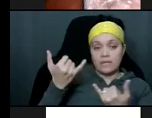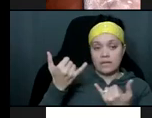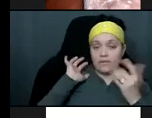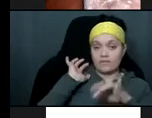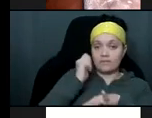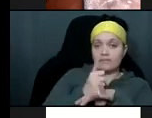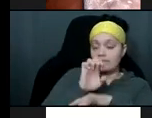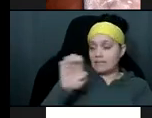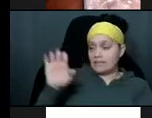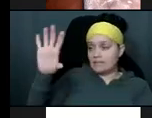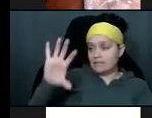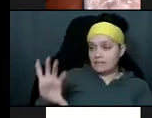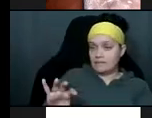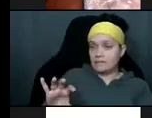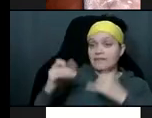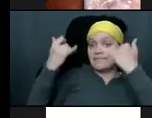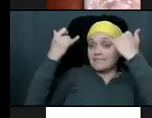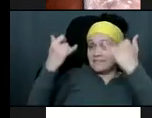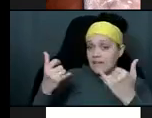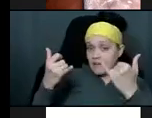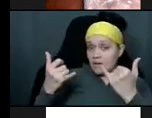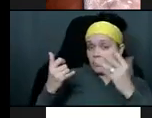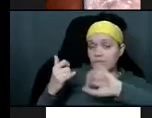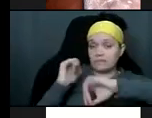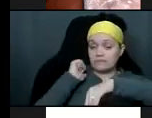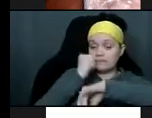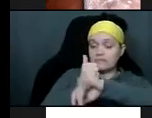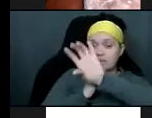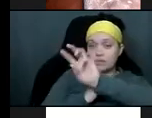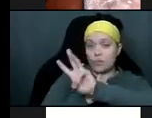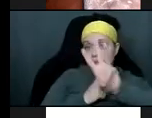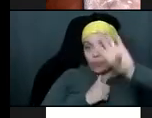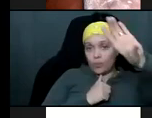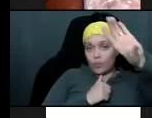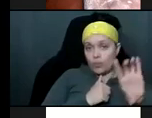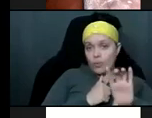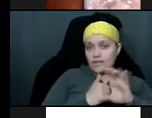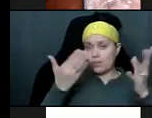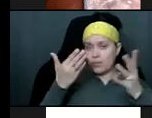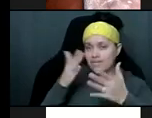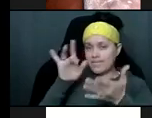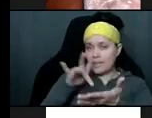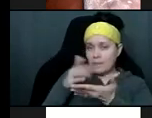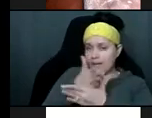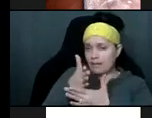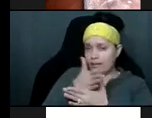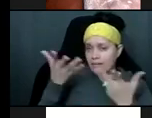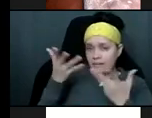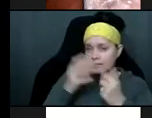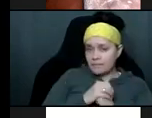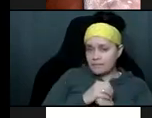on the east side. Now we're settling on the west side. What is in between?